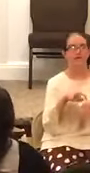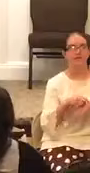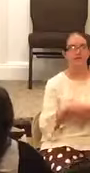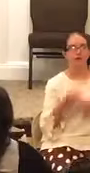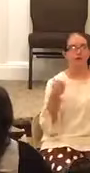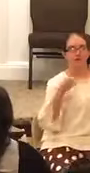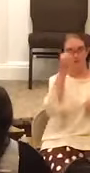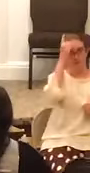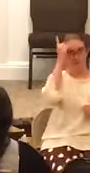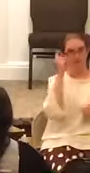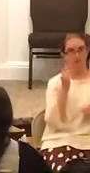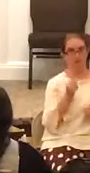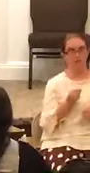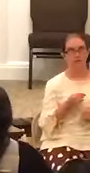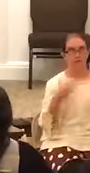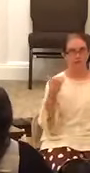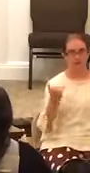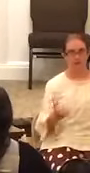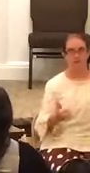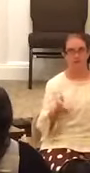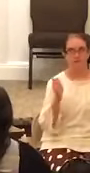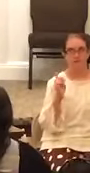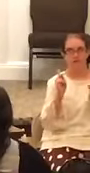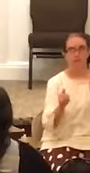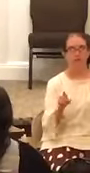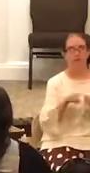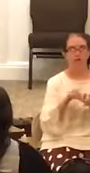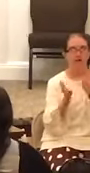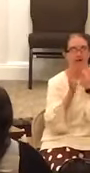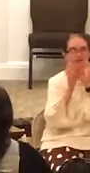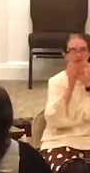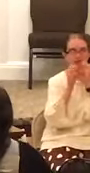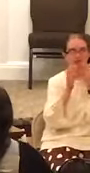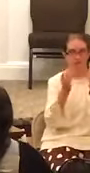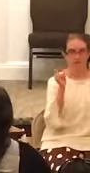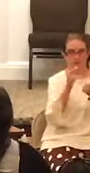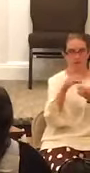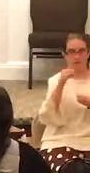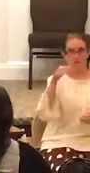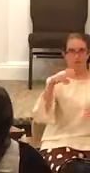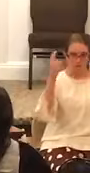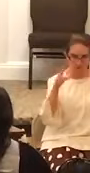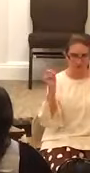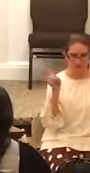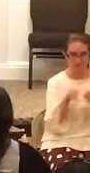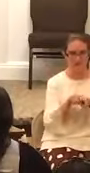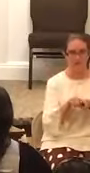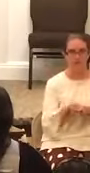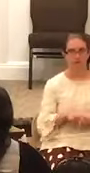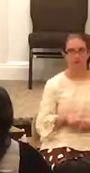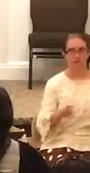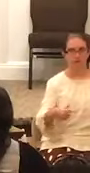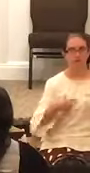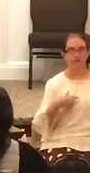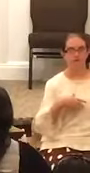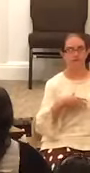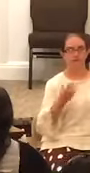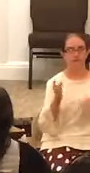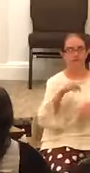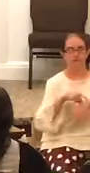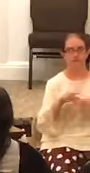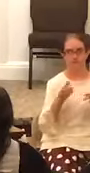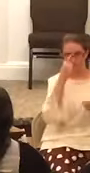got to understand, this has been a while. And now, all of a sudden, people are still speaking in tongues when they receive the gift of the Holy Ghost. So it happens still. We're living in perilous times. There are